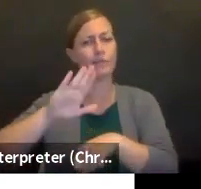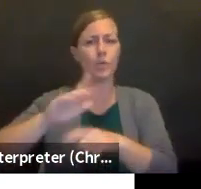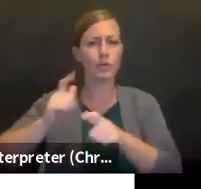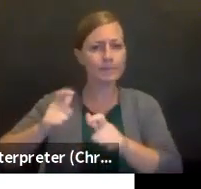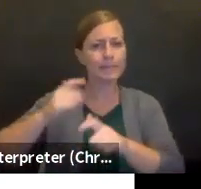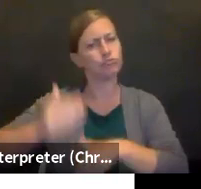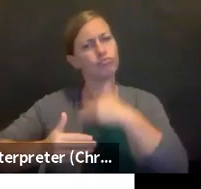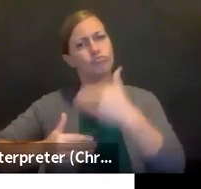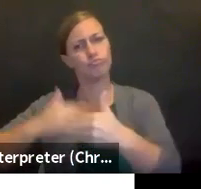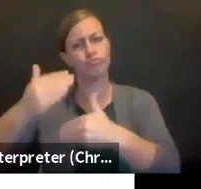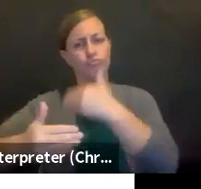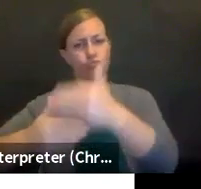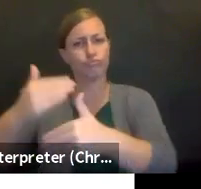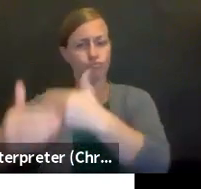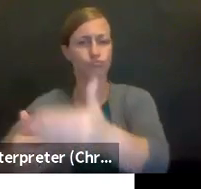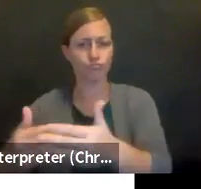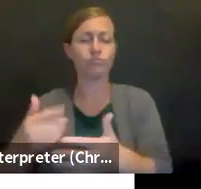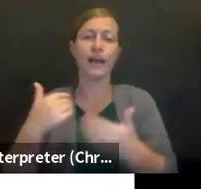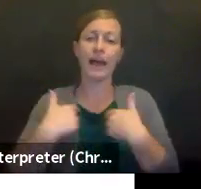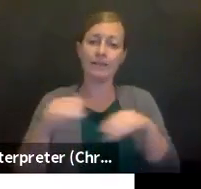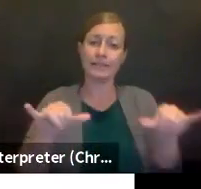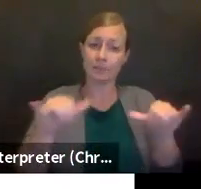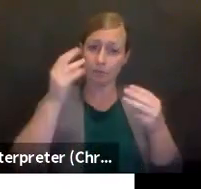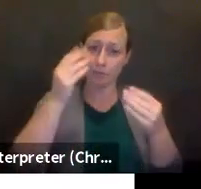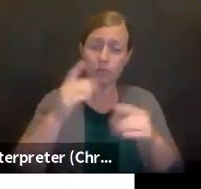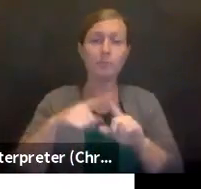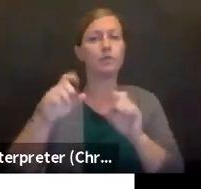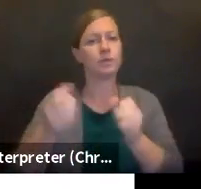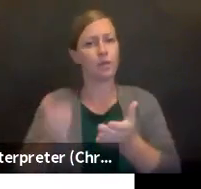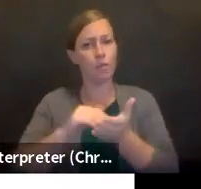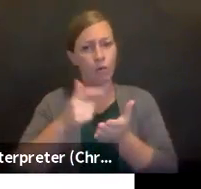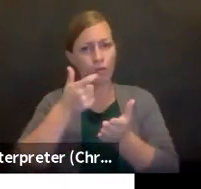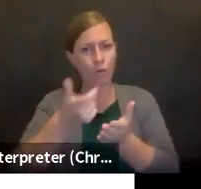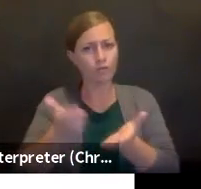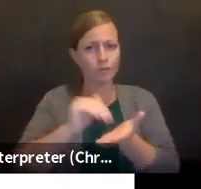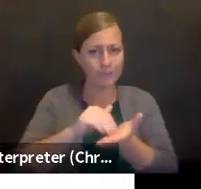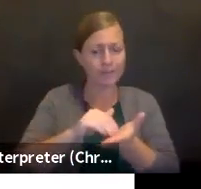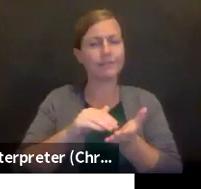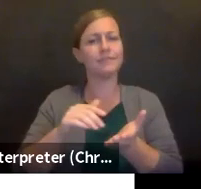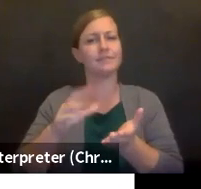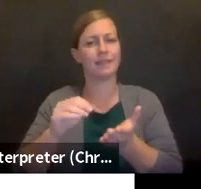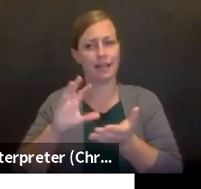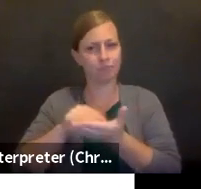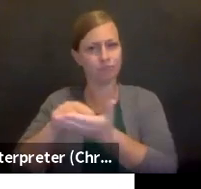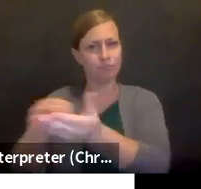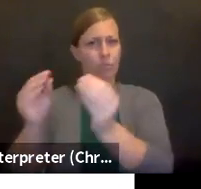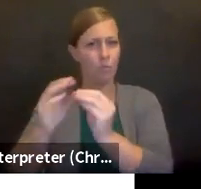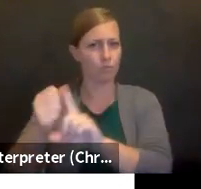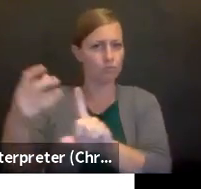organized by different content, and you can rewatch when you feel like it. So please feel free to register for the